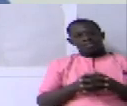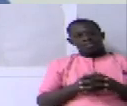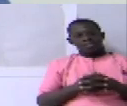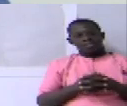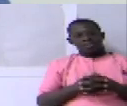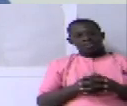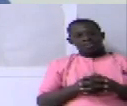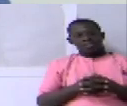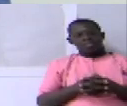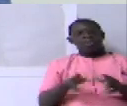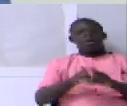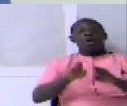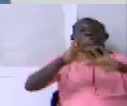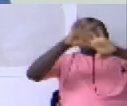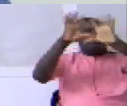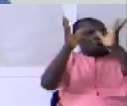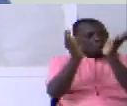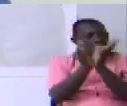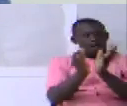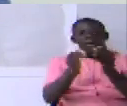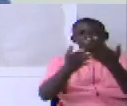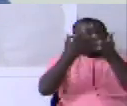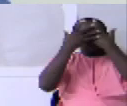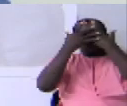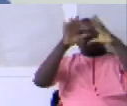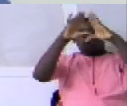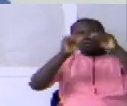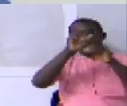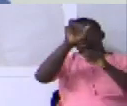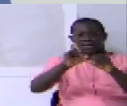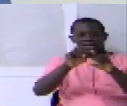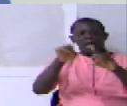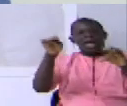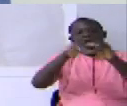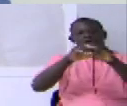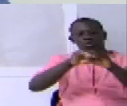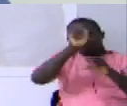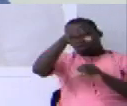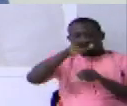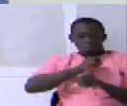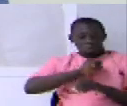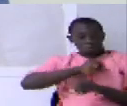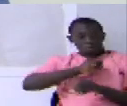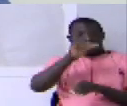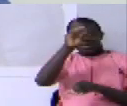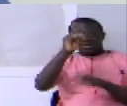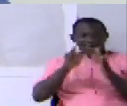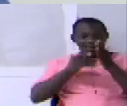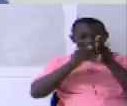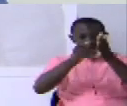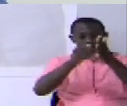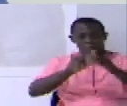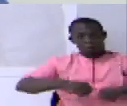be kasola. All prison officers, including your Director General, says that the food is terrible. Prison do kula lu